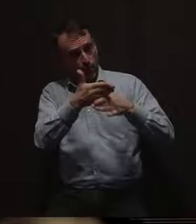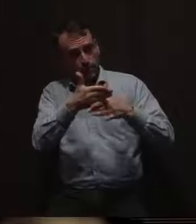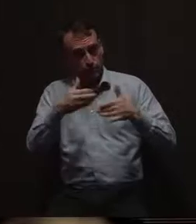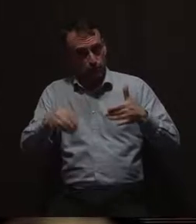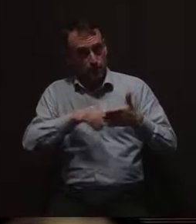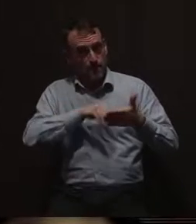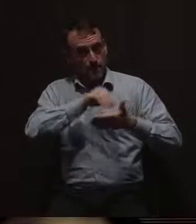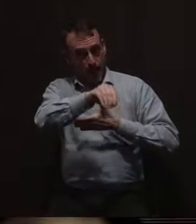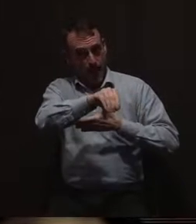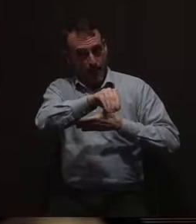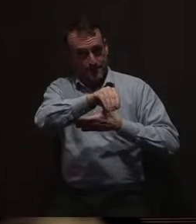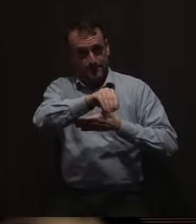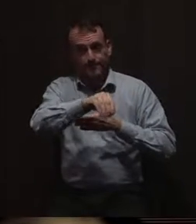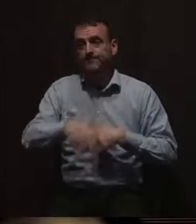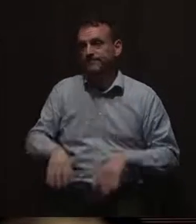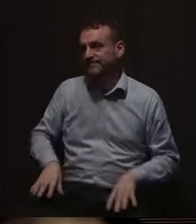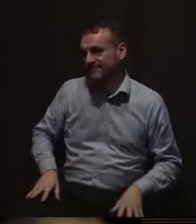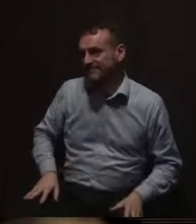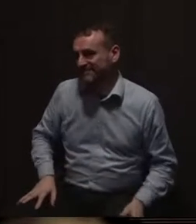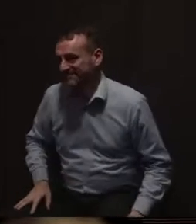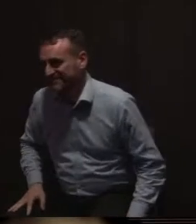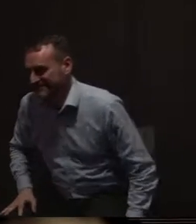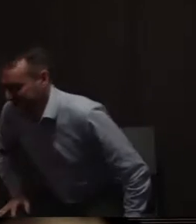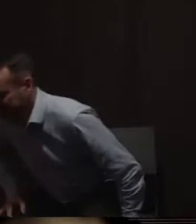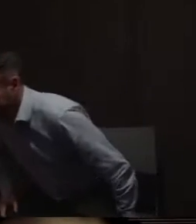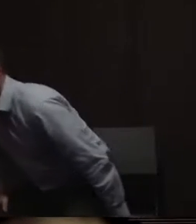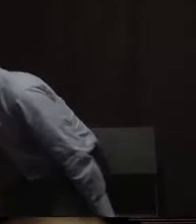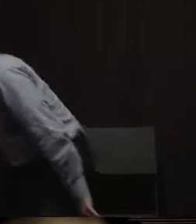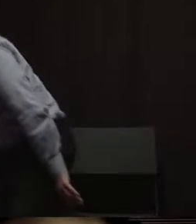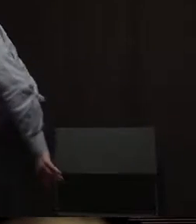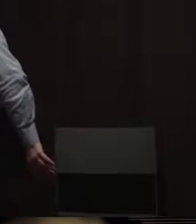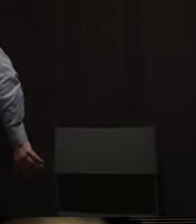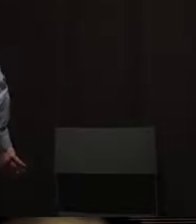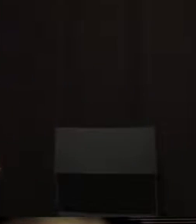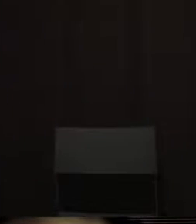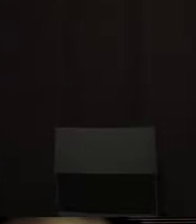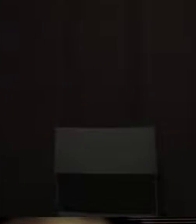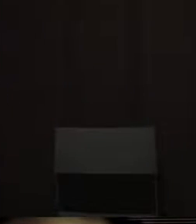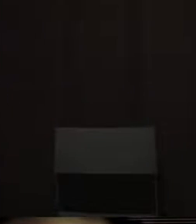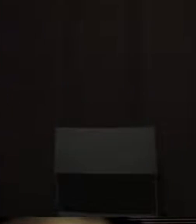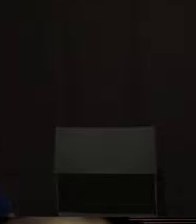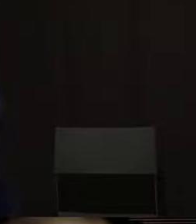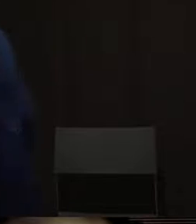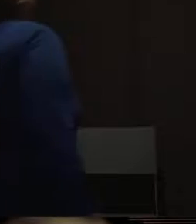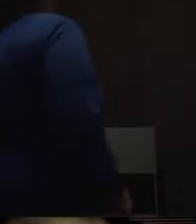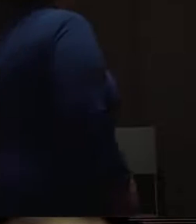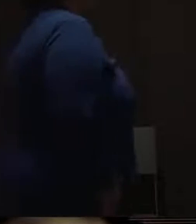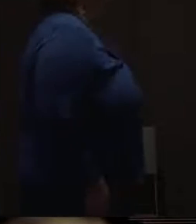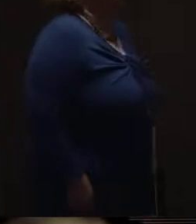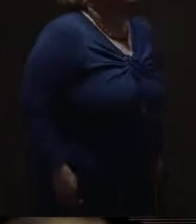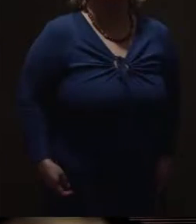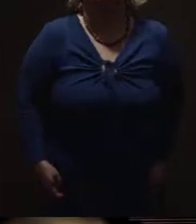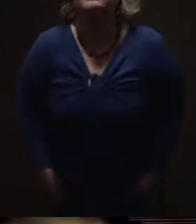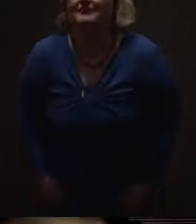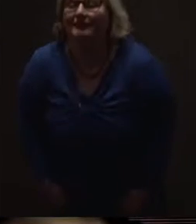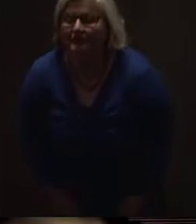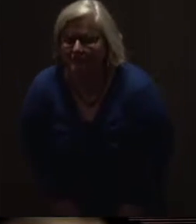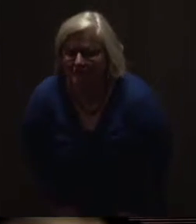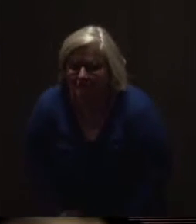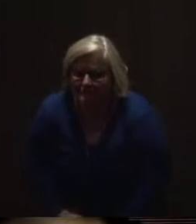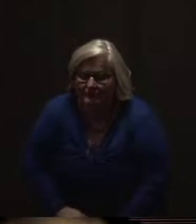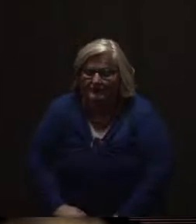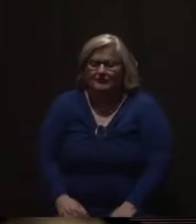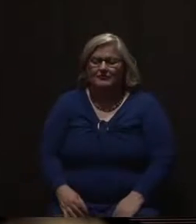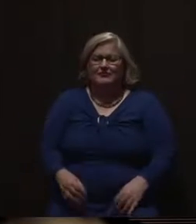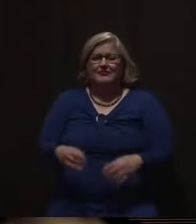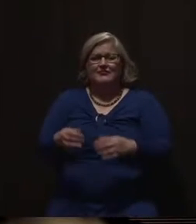get old. So these are really the worst paid jobs. There's a really massive problem with these jobs. So this is, even